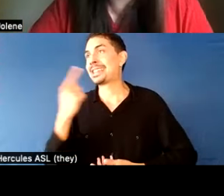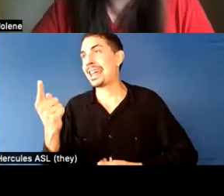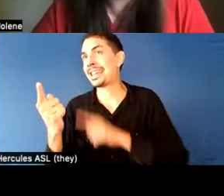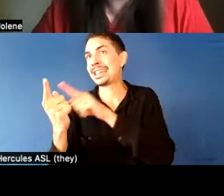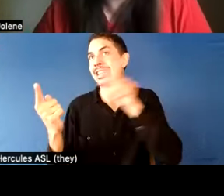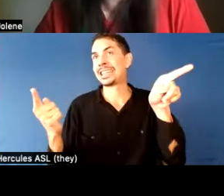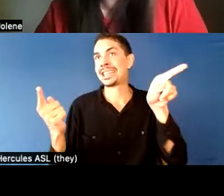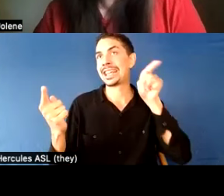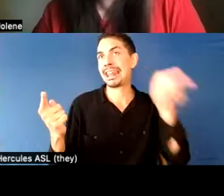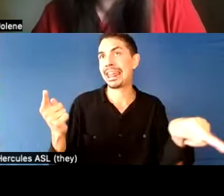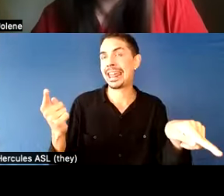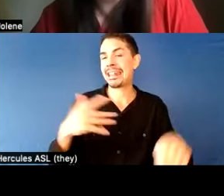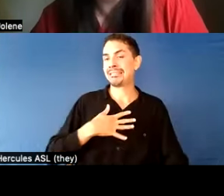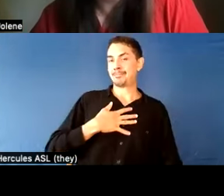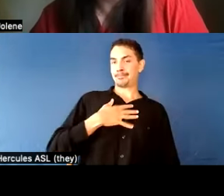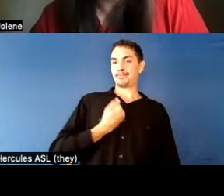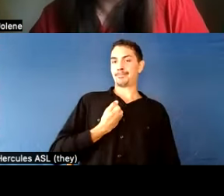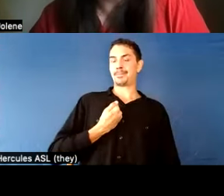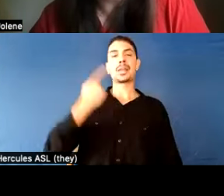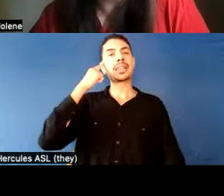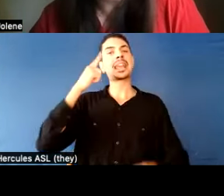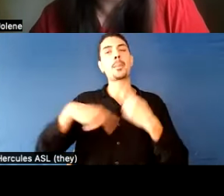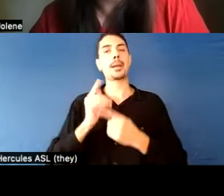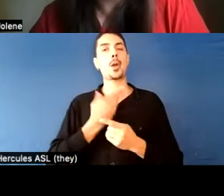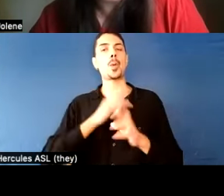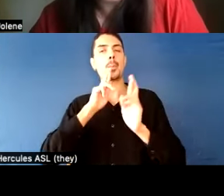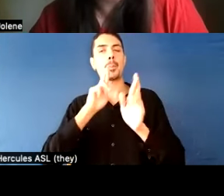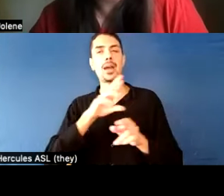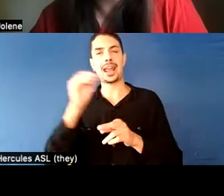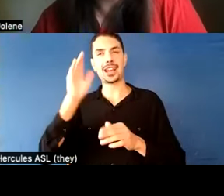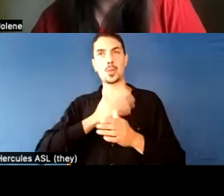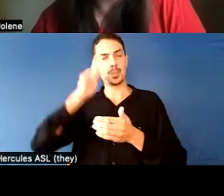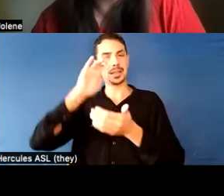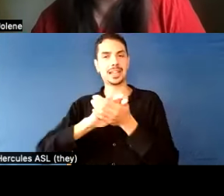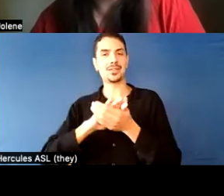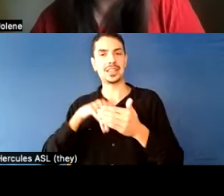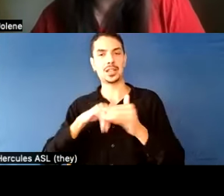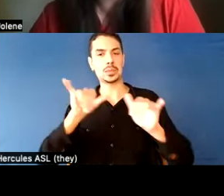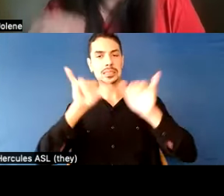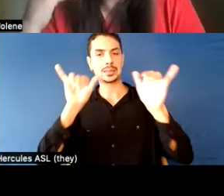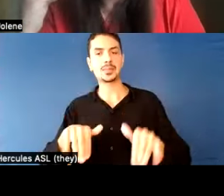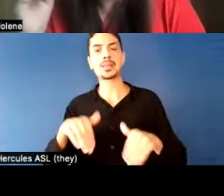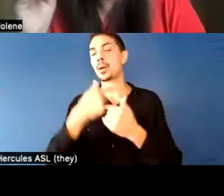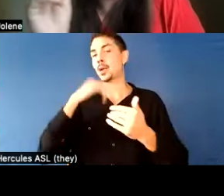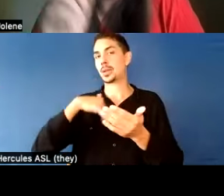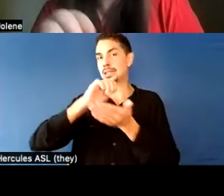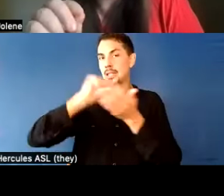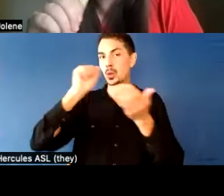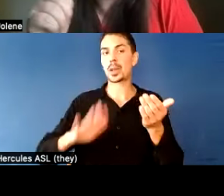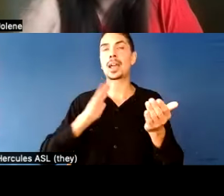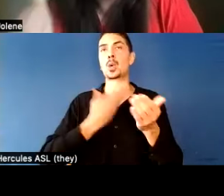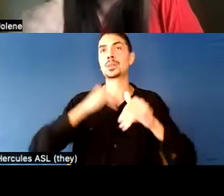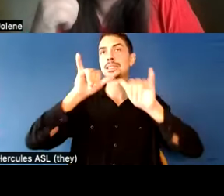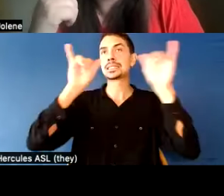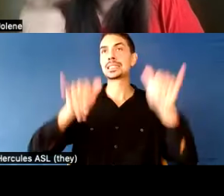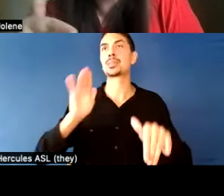are our responses within our communities, as well as within our system, and how can we take away, even though our systems, our